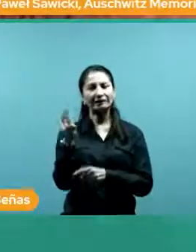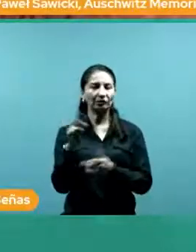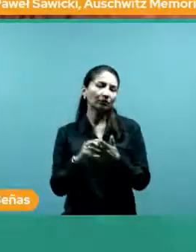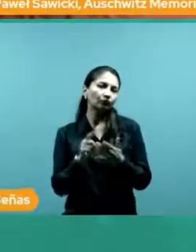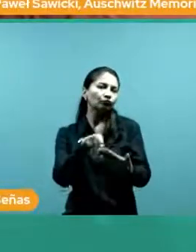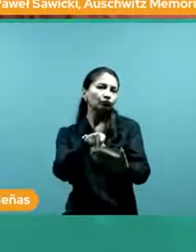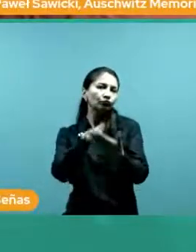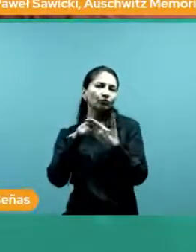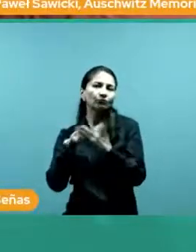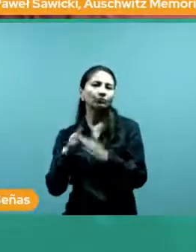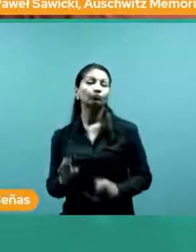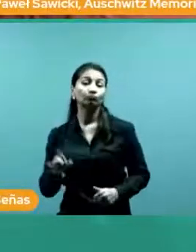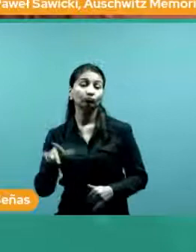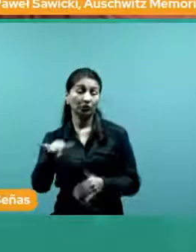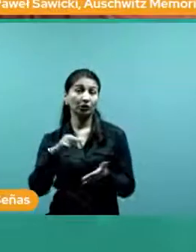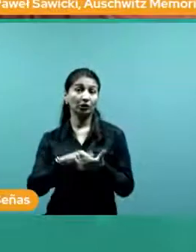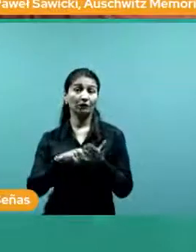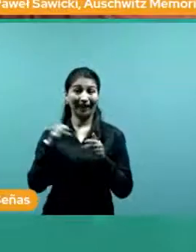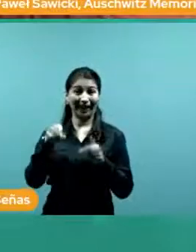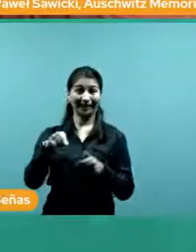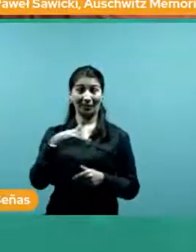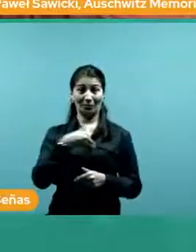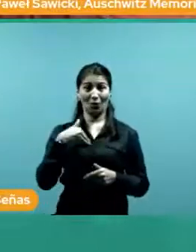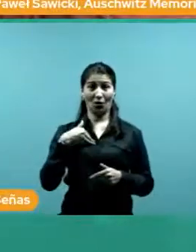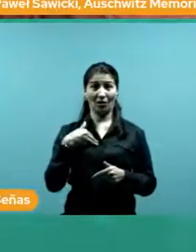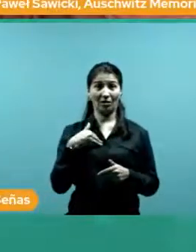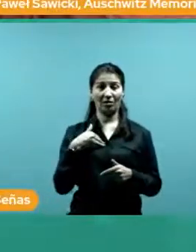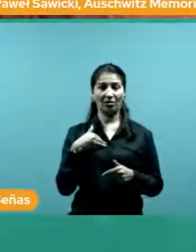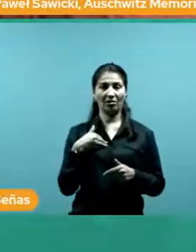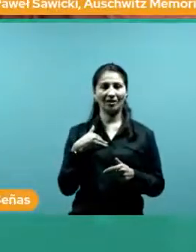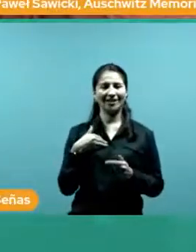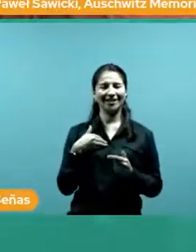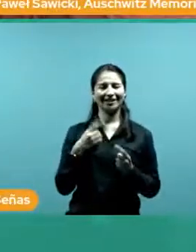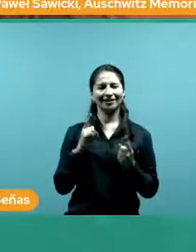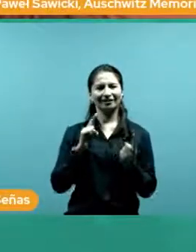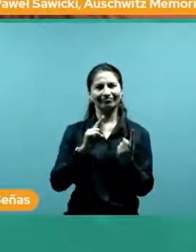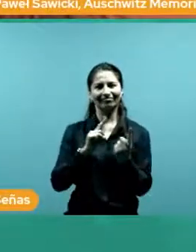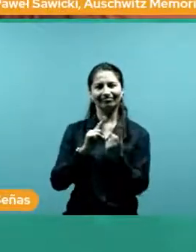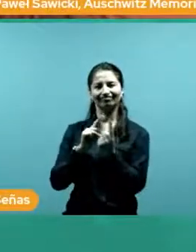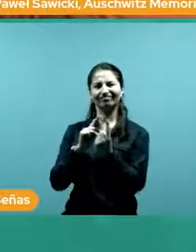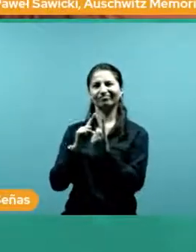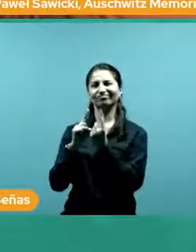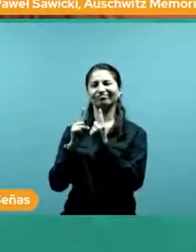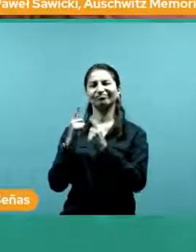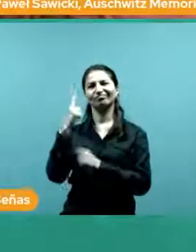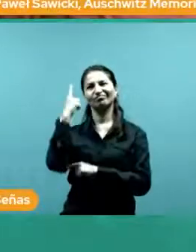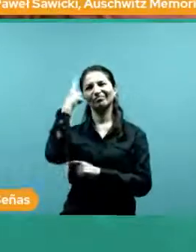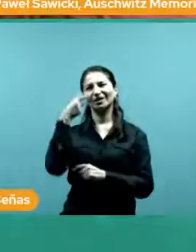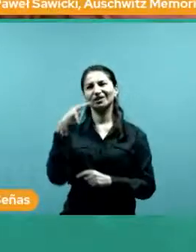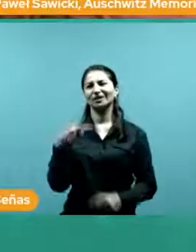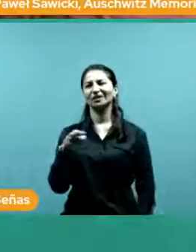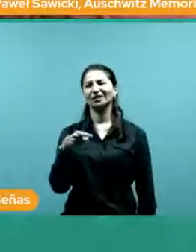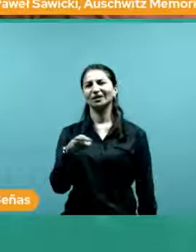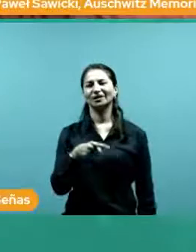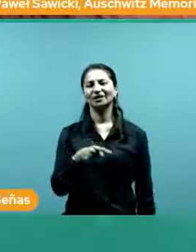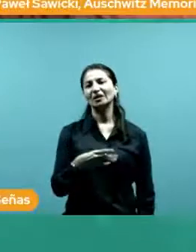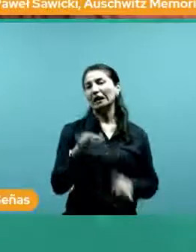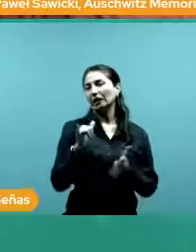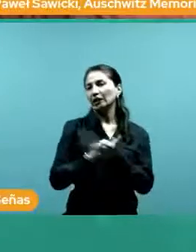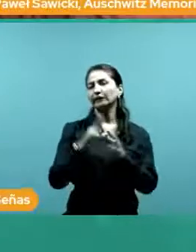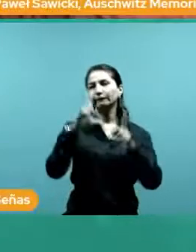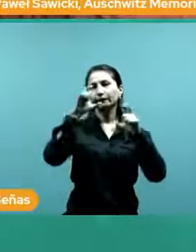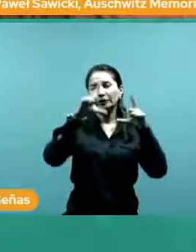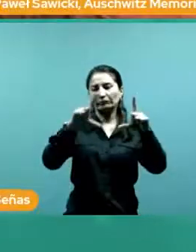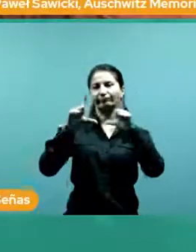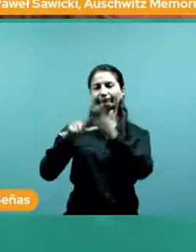Pero Auschwitz también puede viajar a las personas. Here you can see a picture from the exhibition that we created with a Spanish company, Musealia,